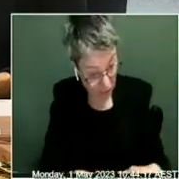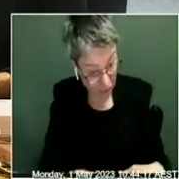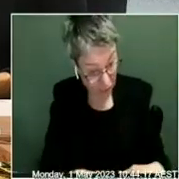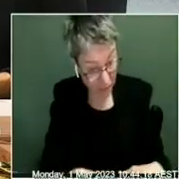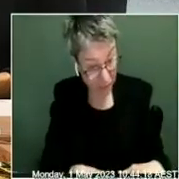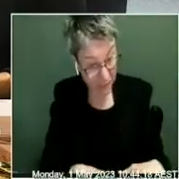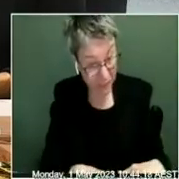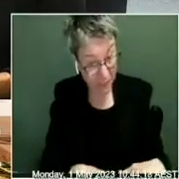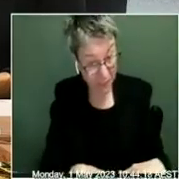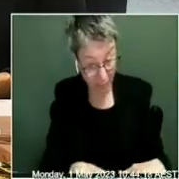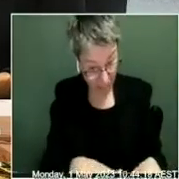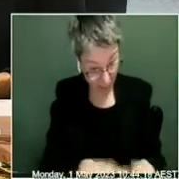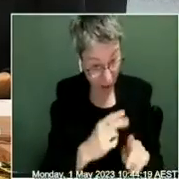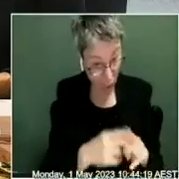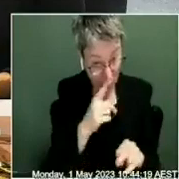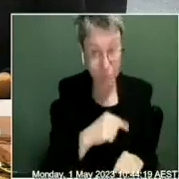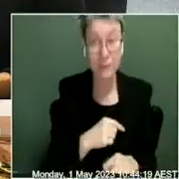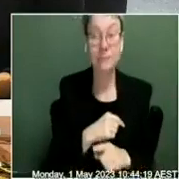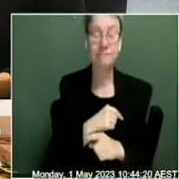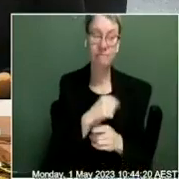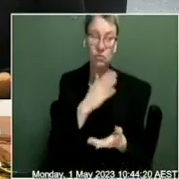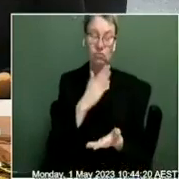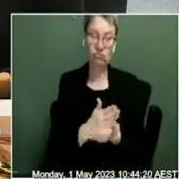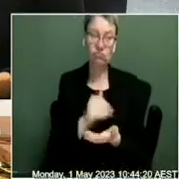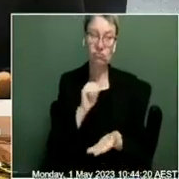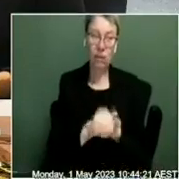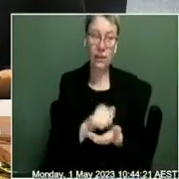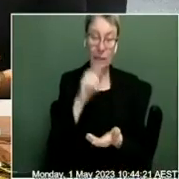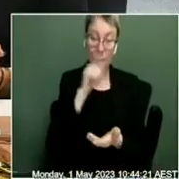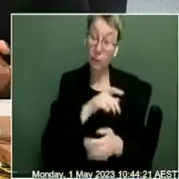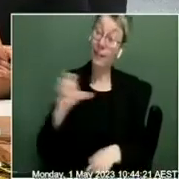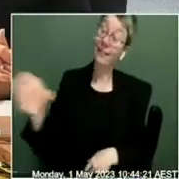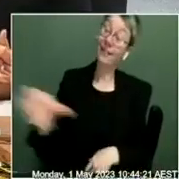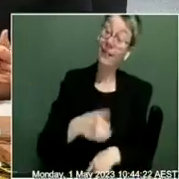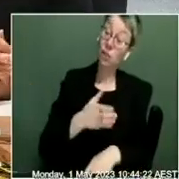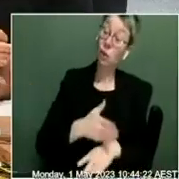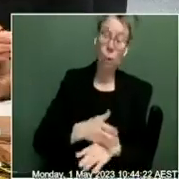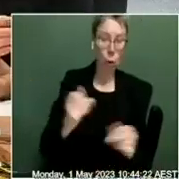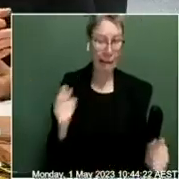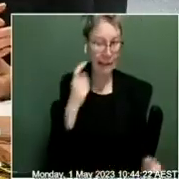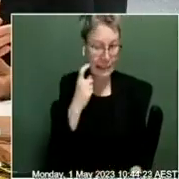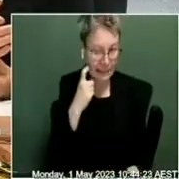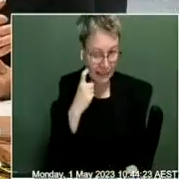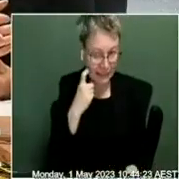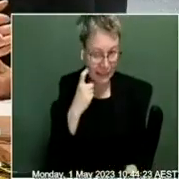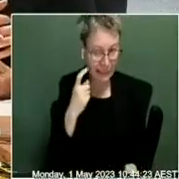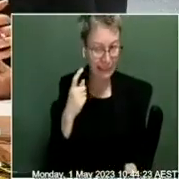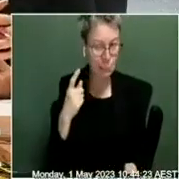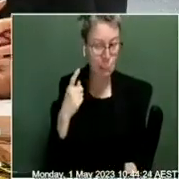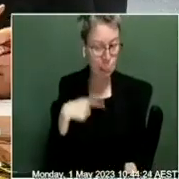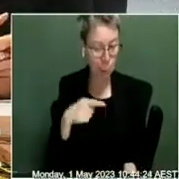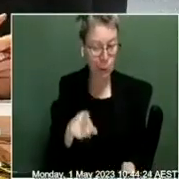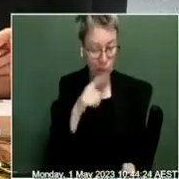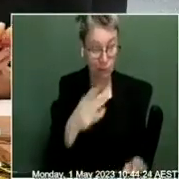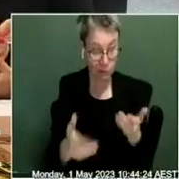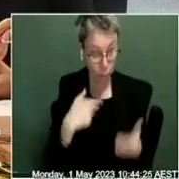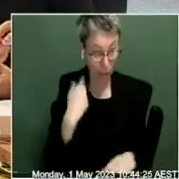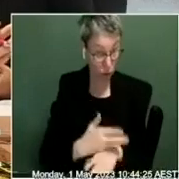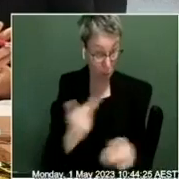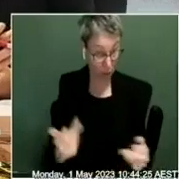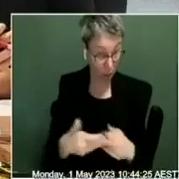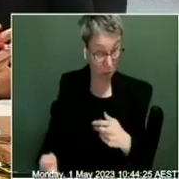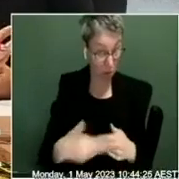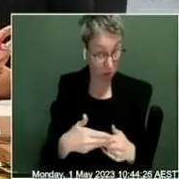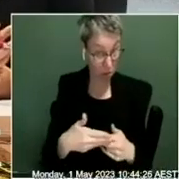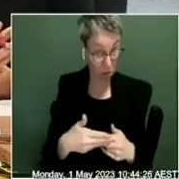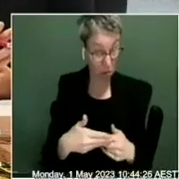I will leave that question for later. Ms Fitzgerald, can I just... You're our second lot of witnesses from the government, and this is the